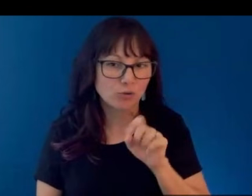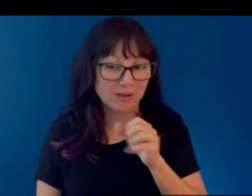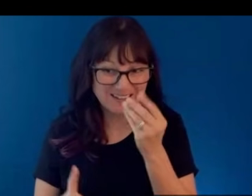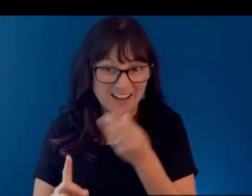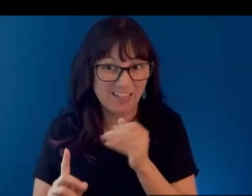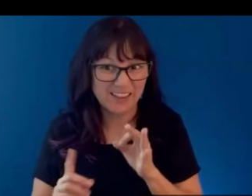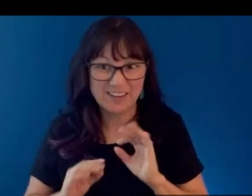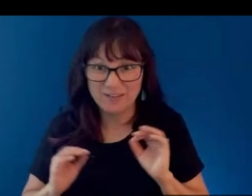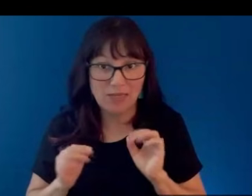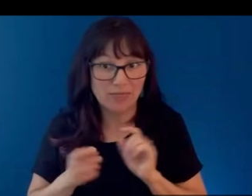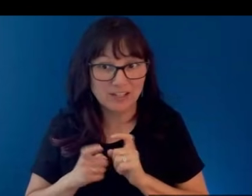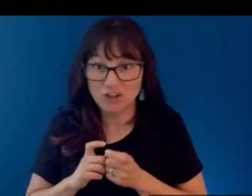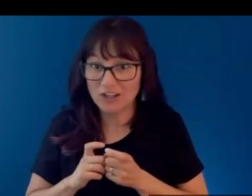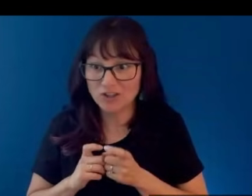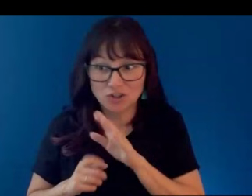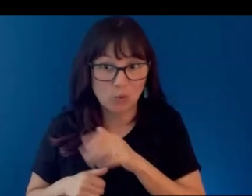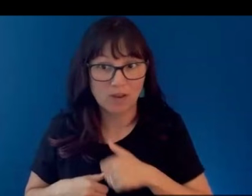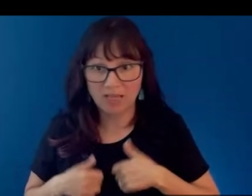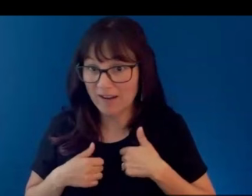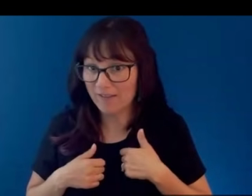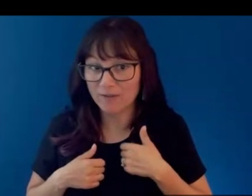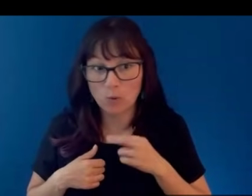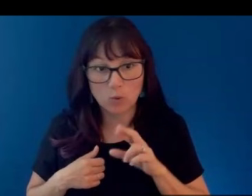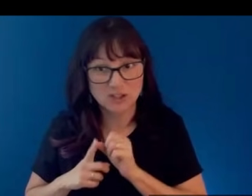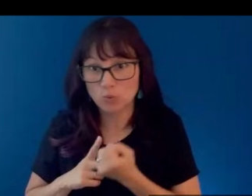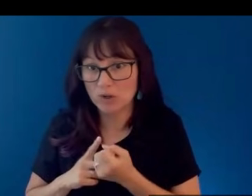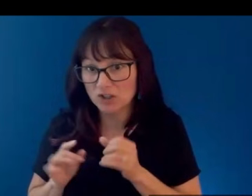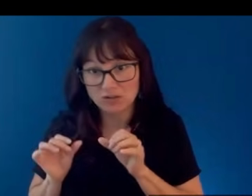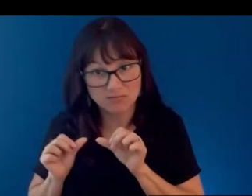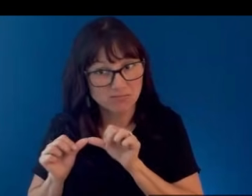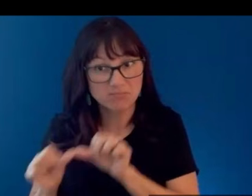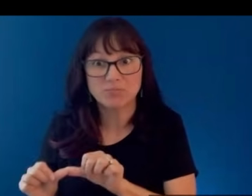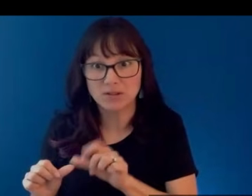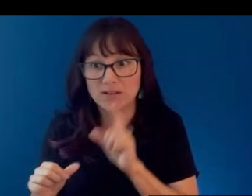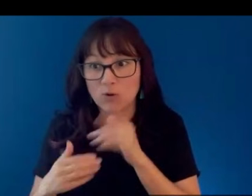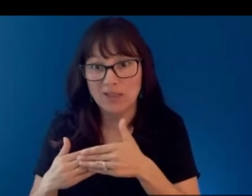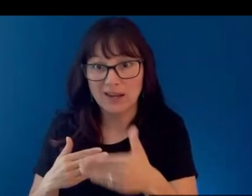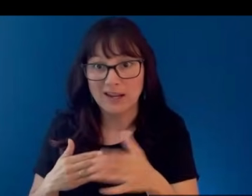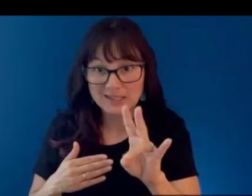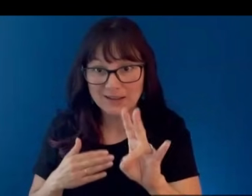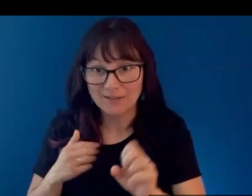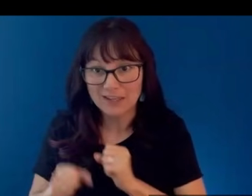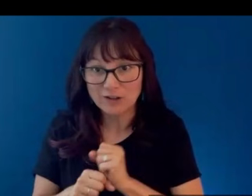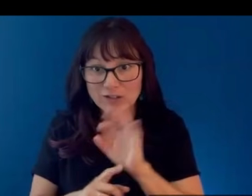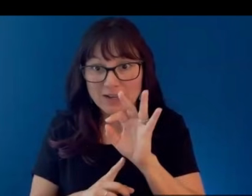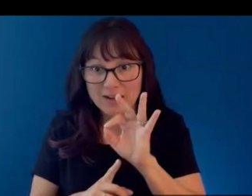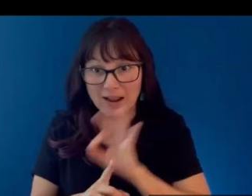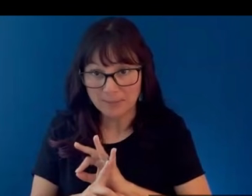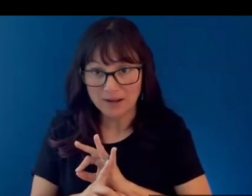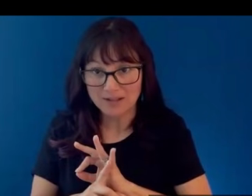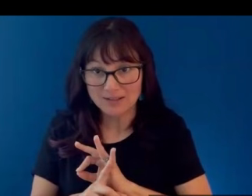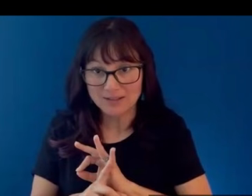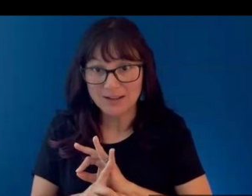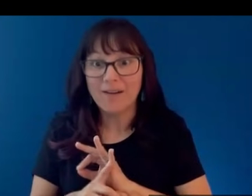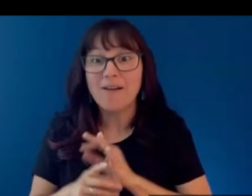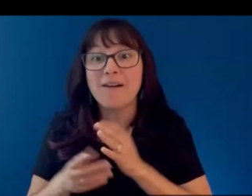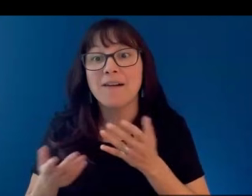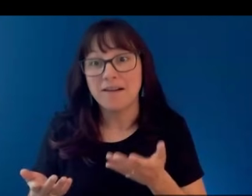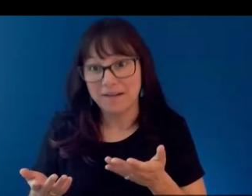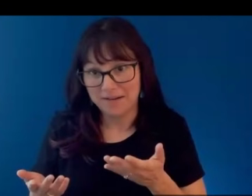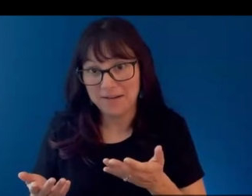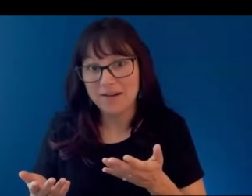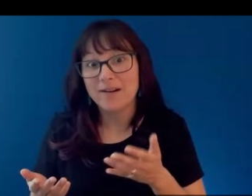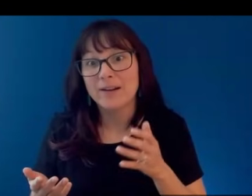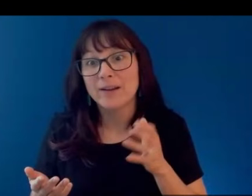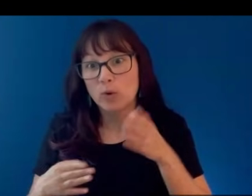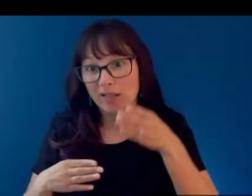if nothing changes in your life or situation for the next 7 years and 9 months, this is the date it will